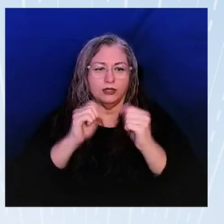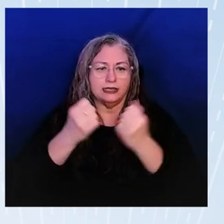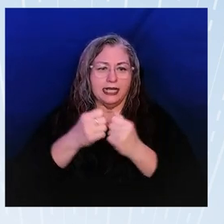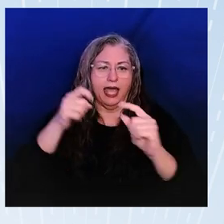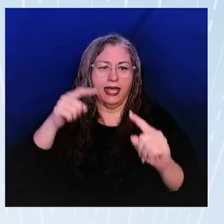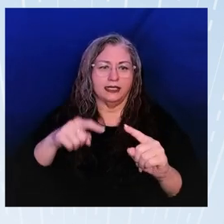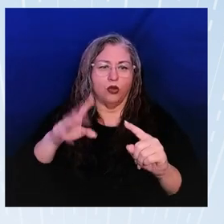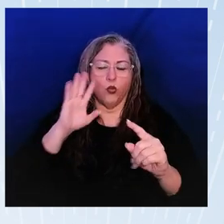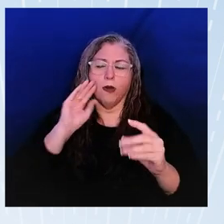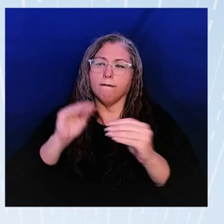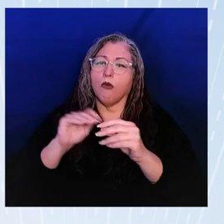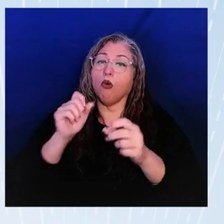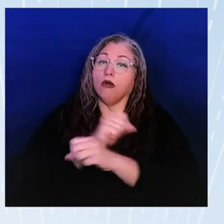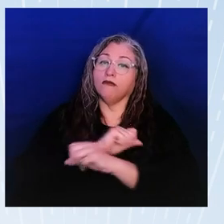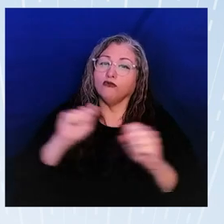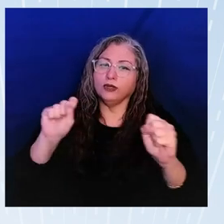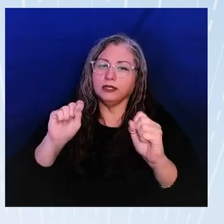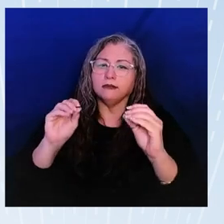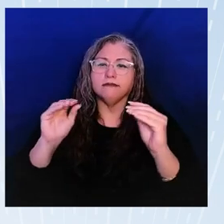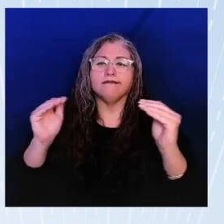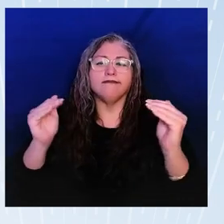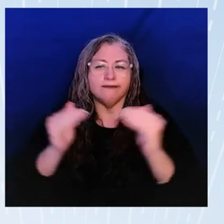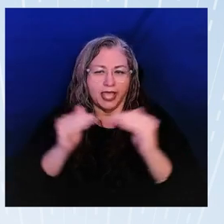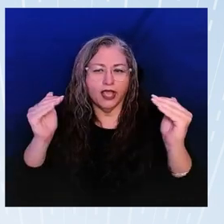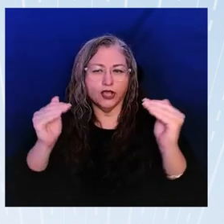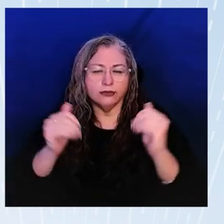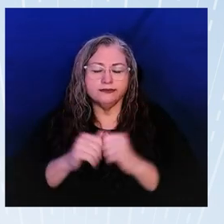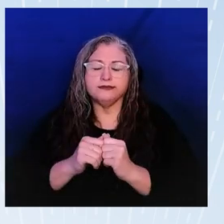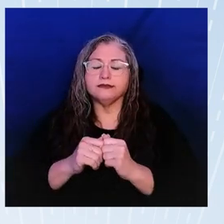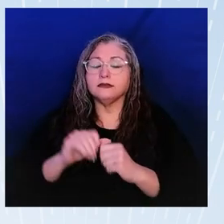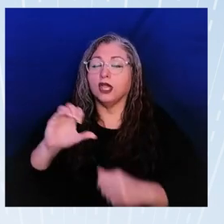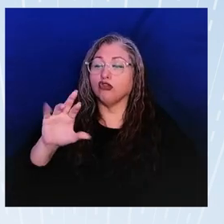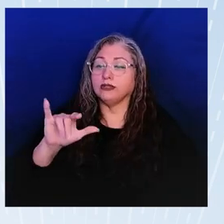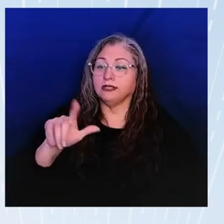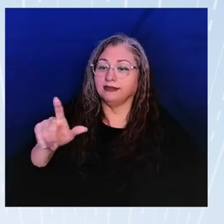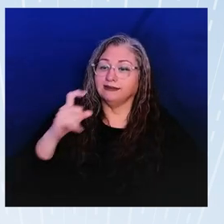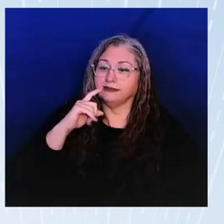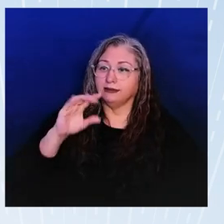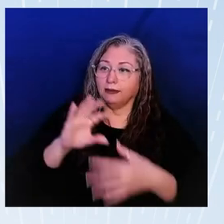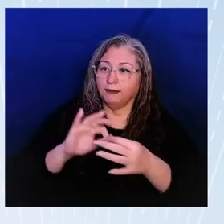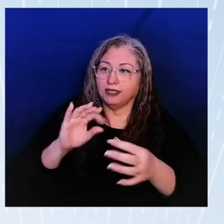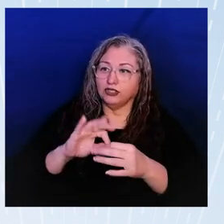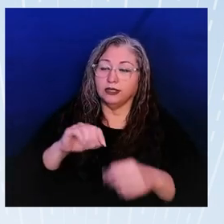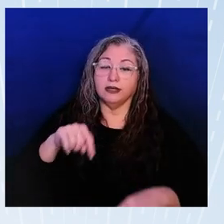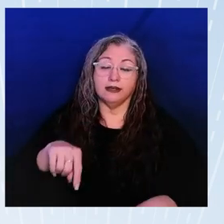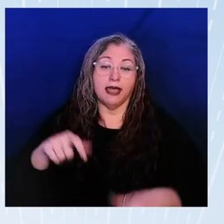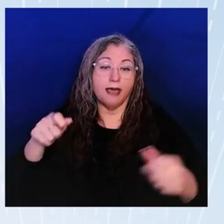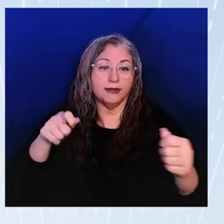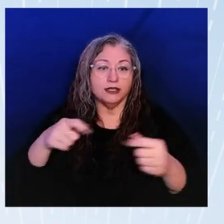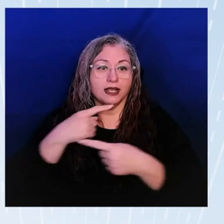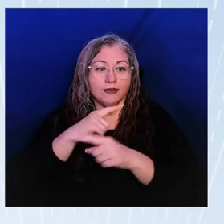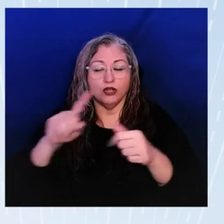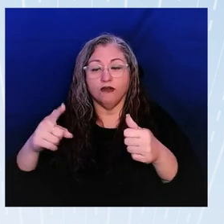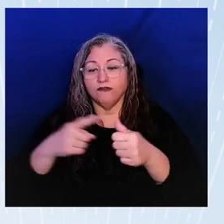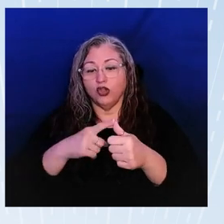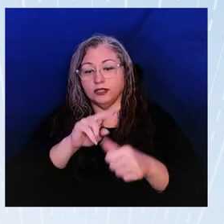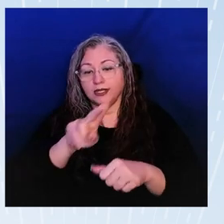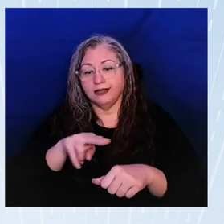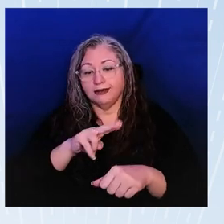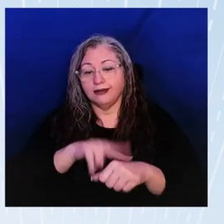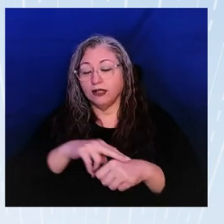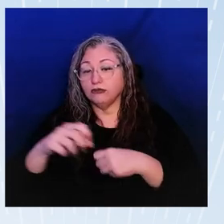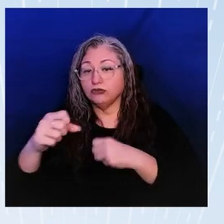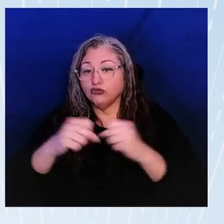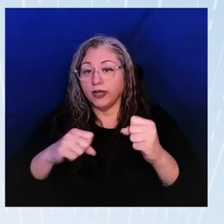freer and fairer. As Crystal mentioned, earlier this year, the administration released its first ever national strategy to